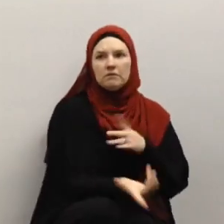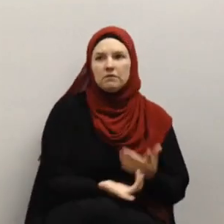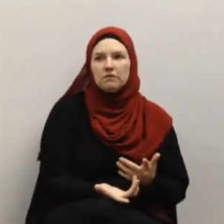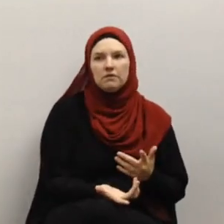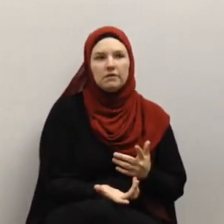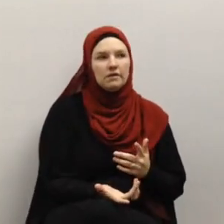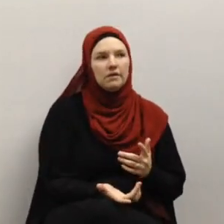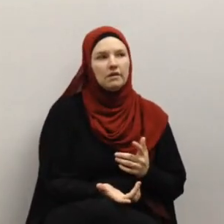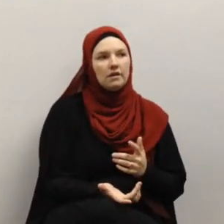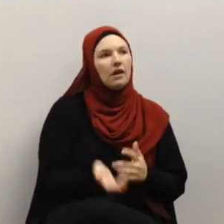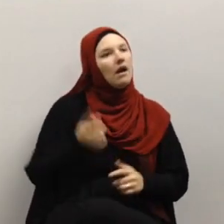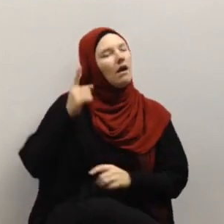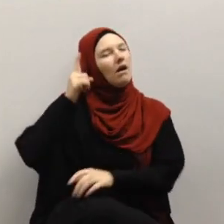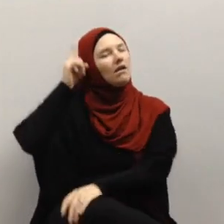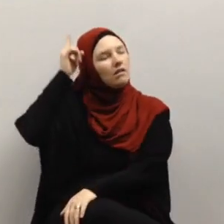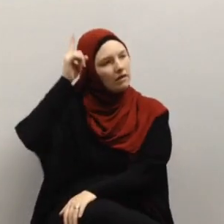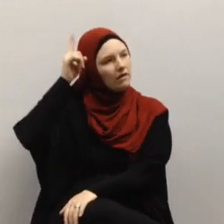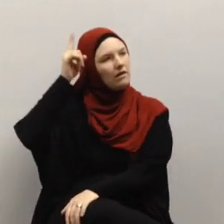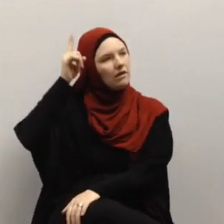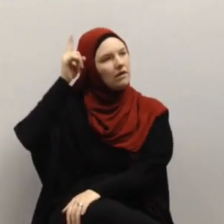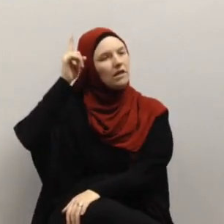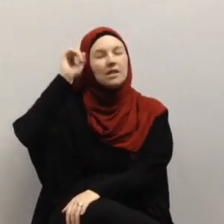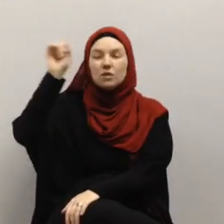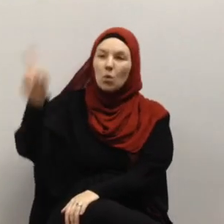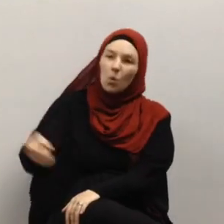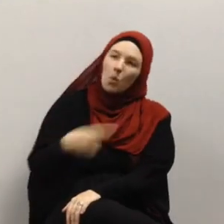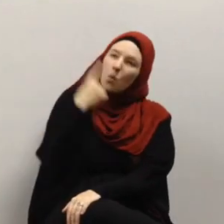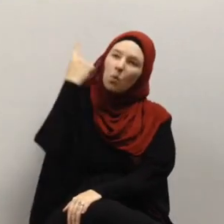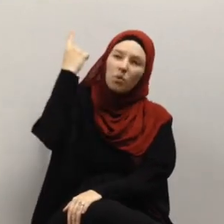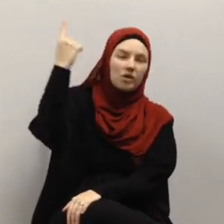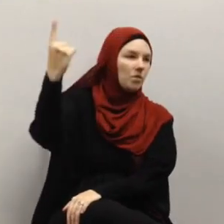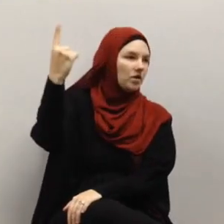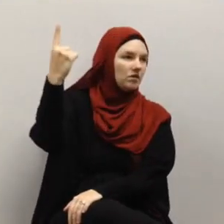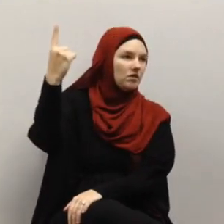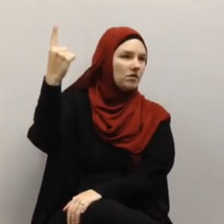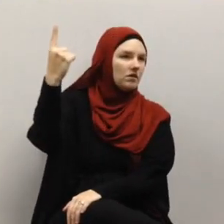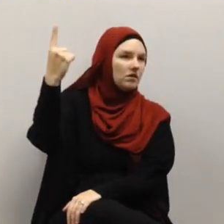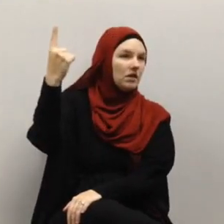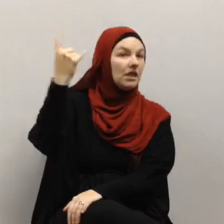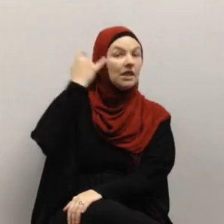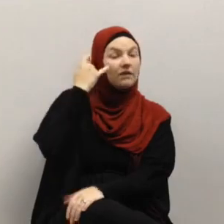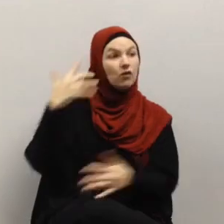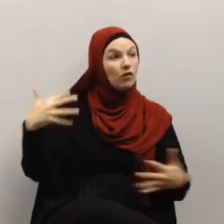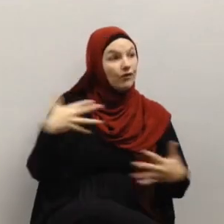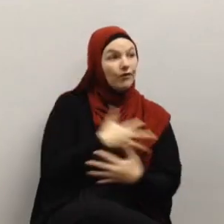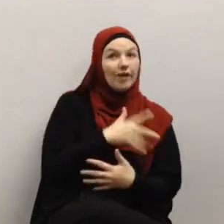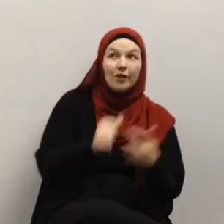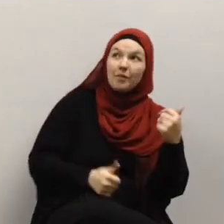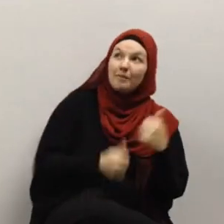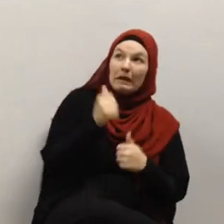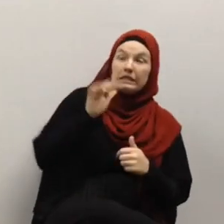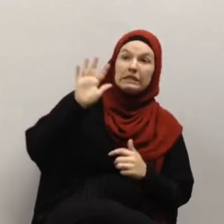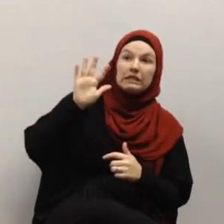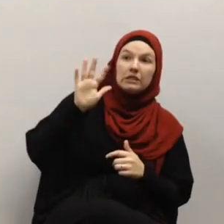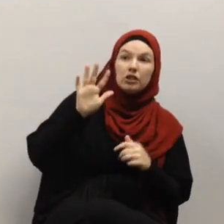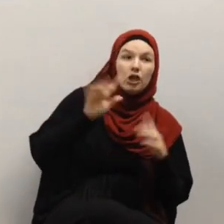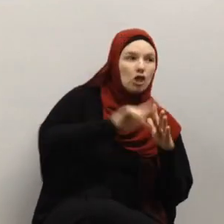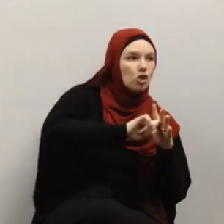subhanahu wa ta'ala is the only one that if you fear the most, you run to Him the